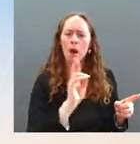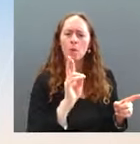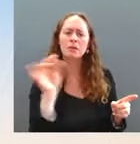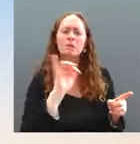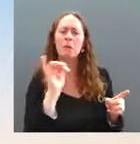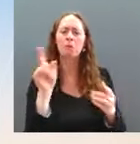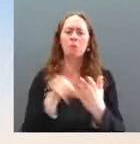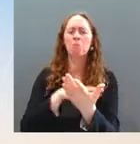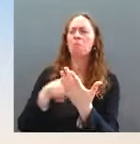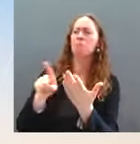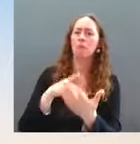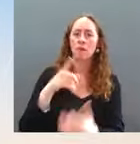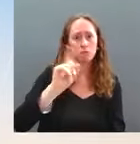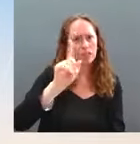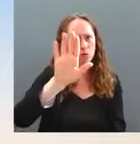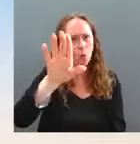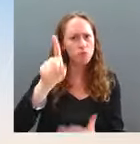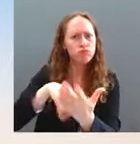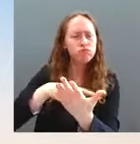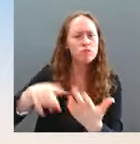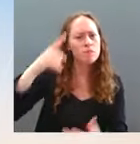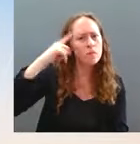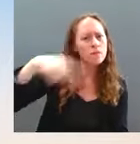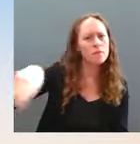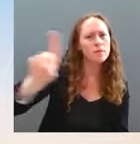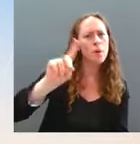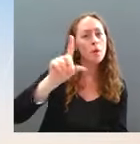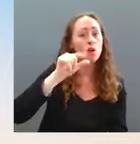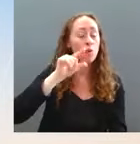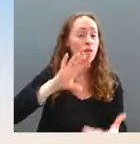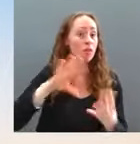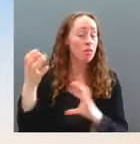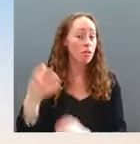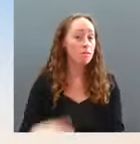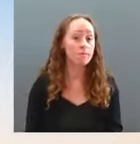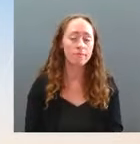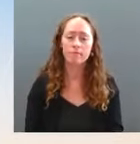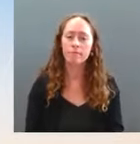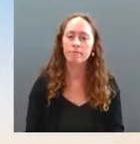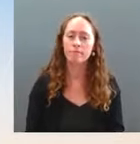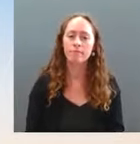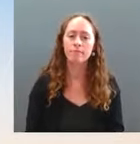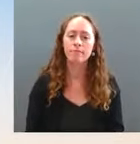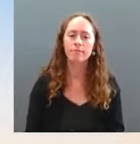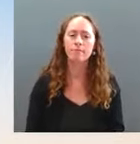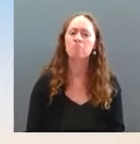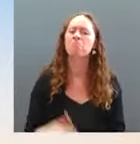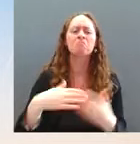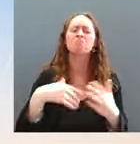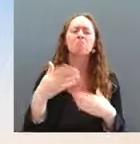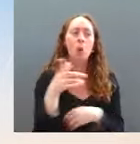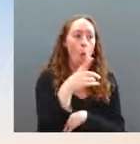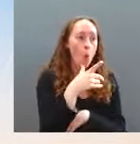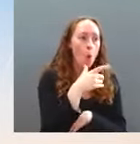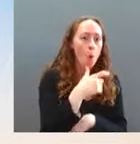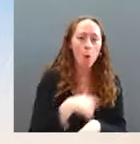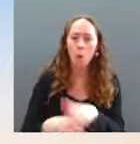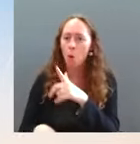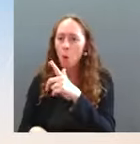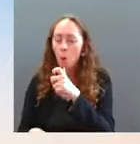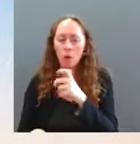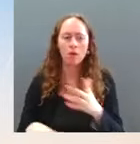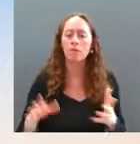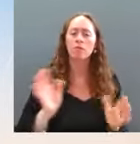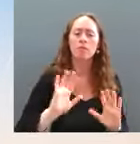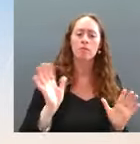of who's standing against this, our larger point here is if we do not have treatments, vaccines, or tests that the American people